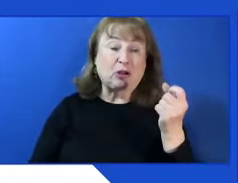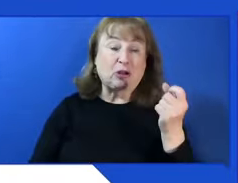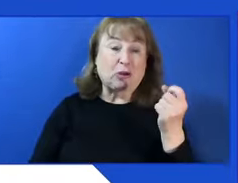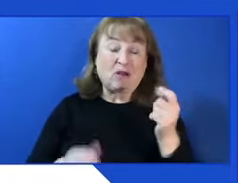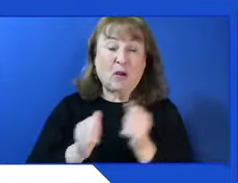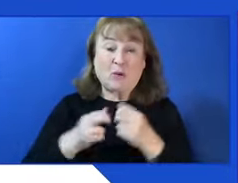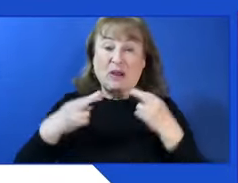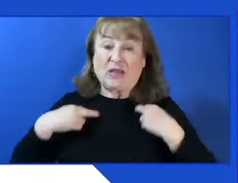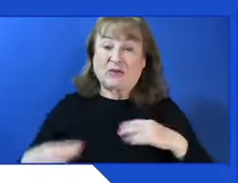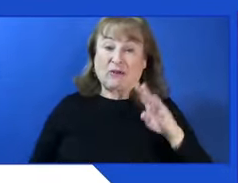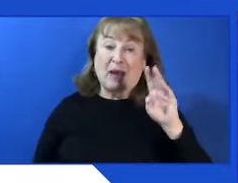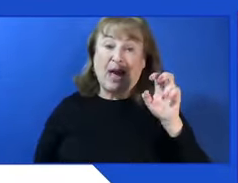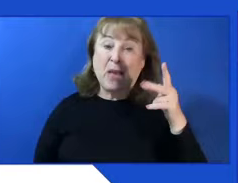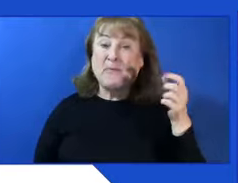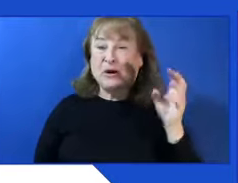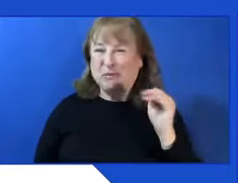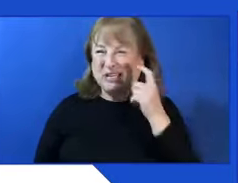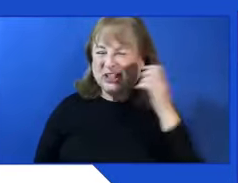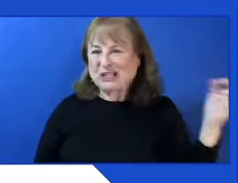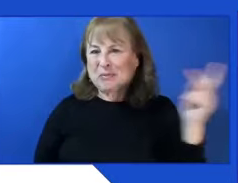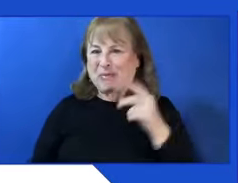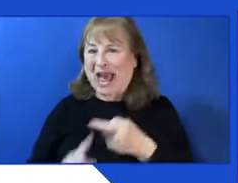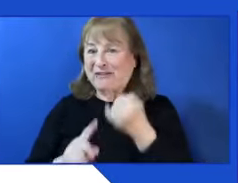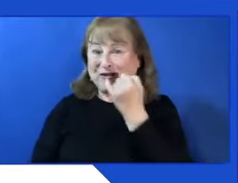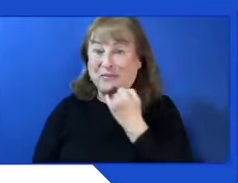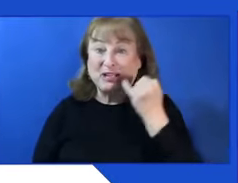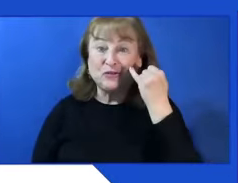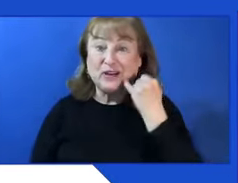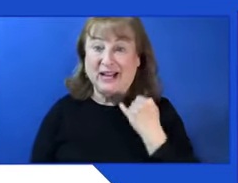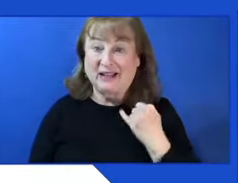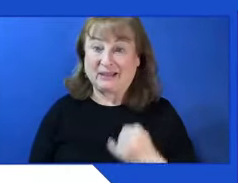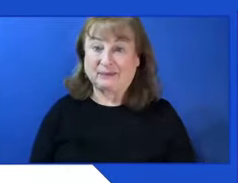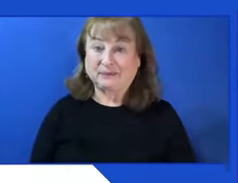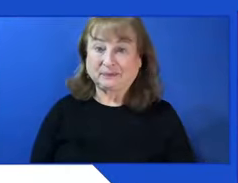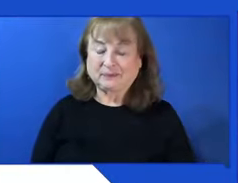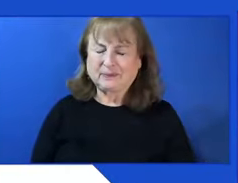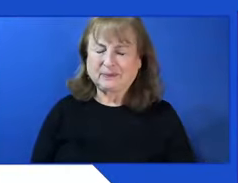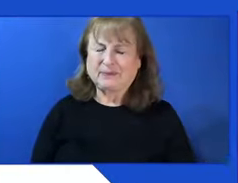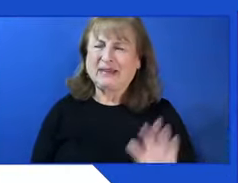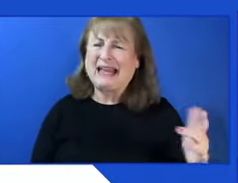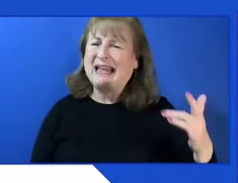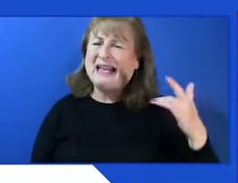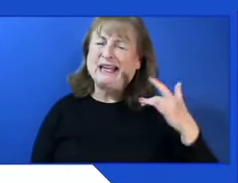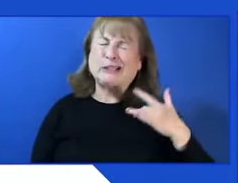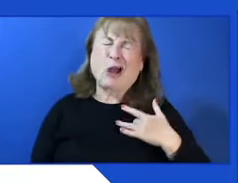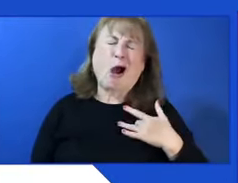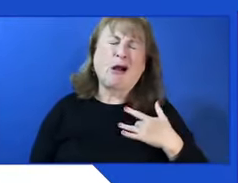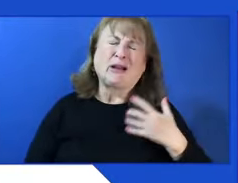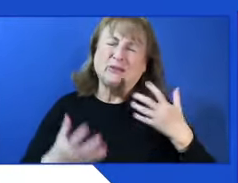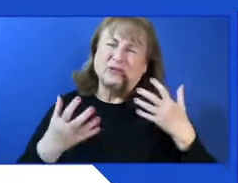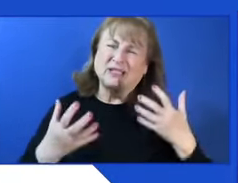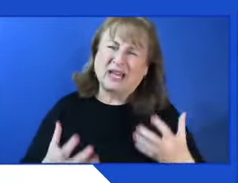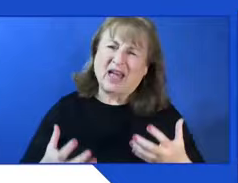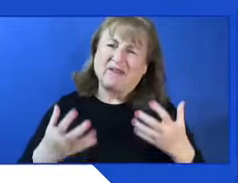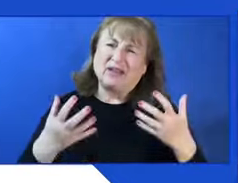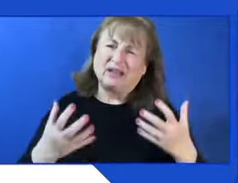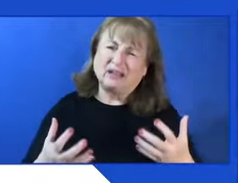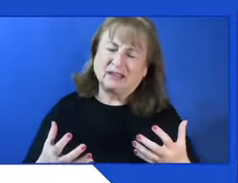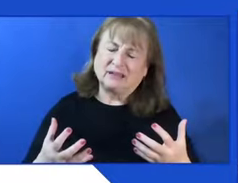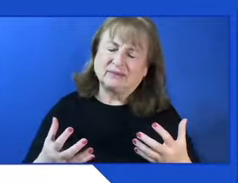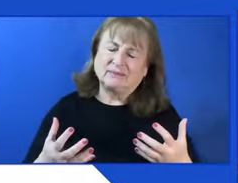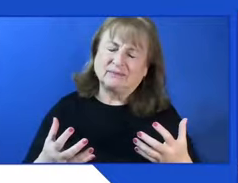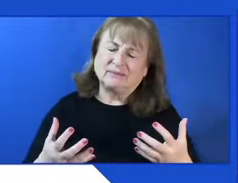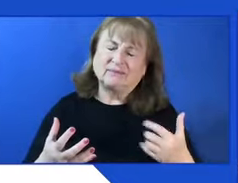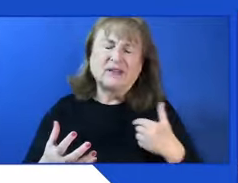Berman just returned from Israel. His heart was heavy, and I said